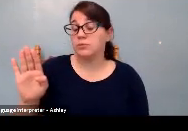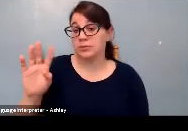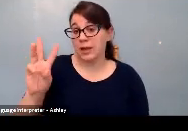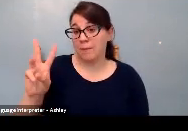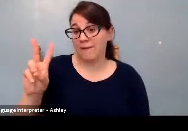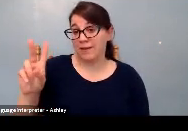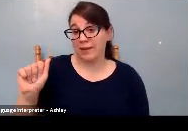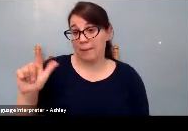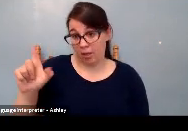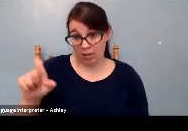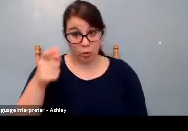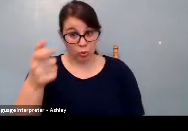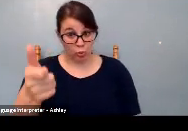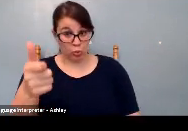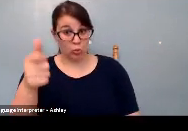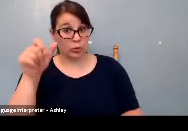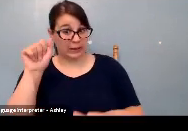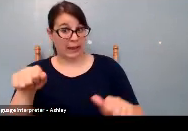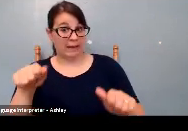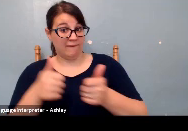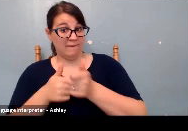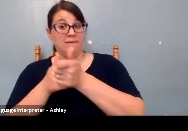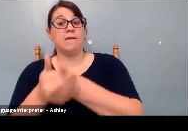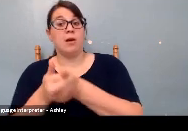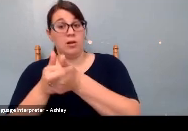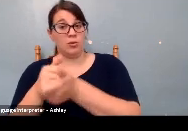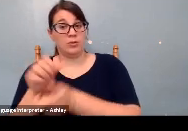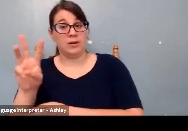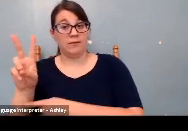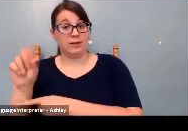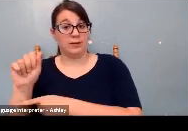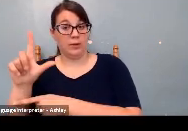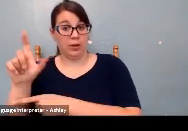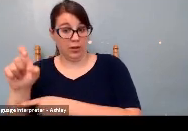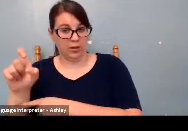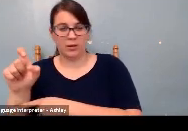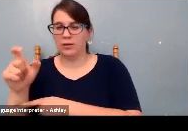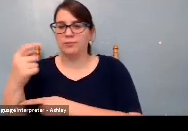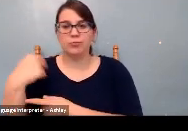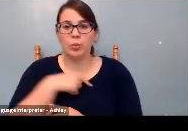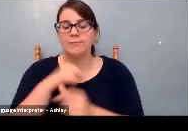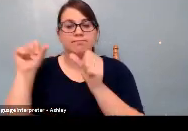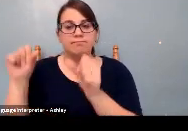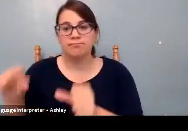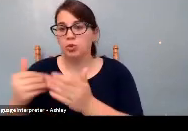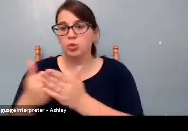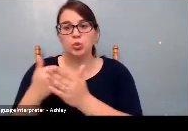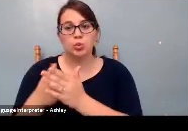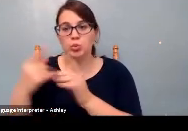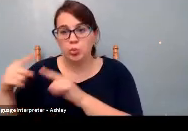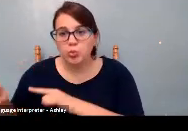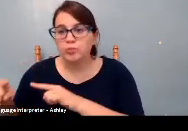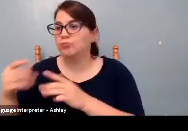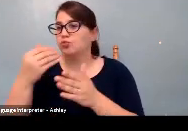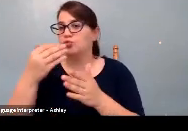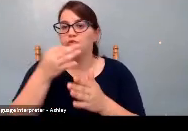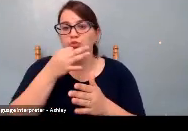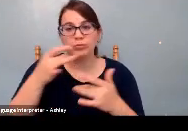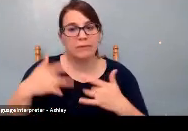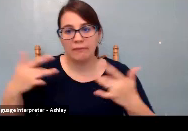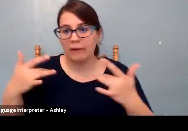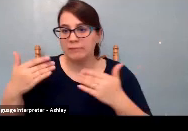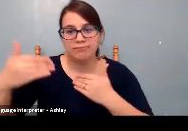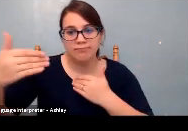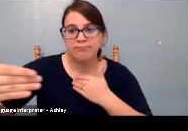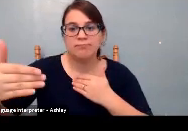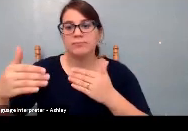can go there now and follow that page. We post updates about the program, about upcoming events. Feel free to share